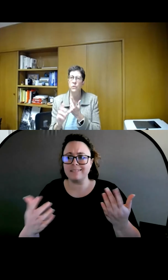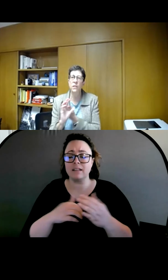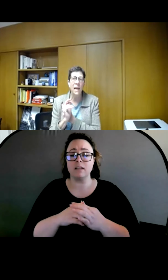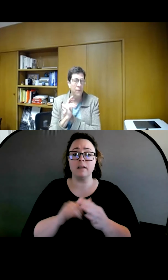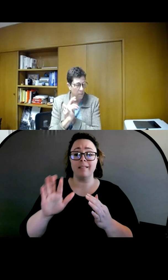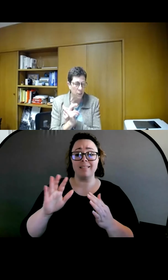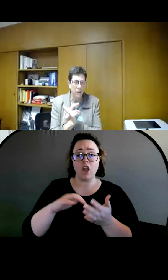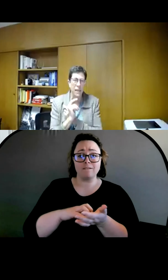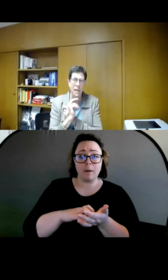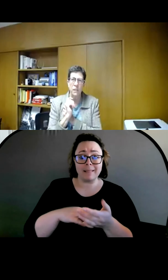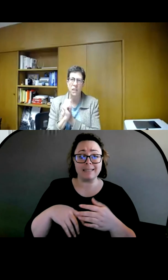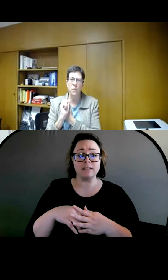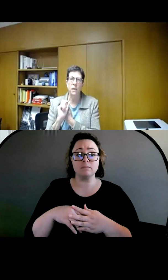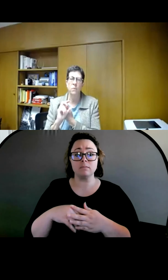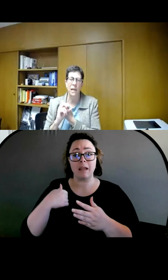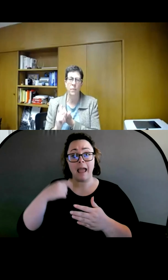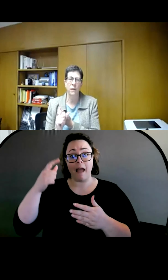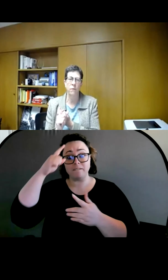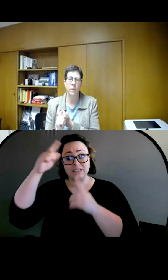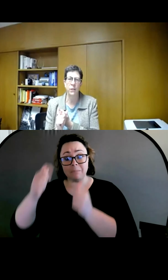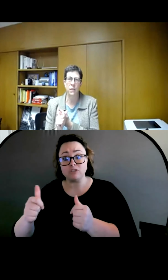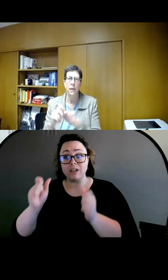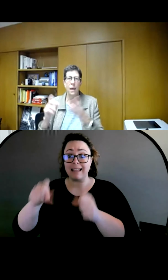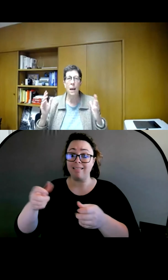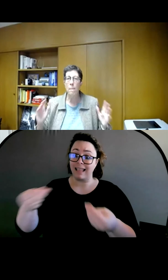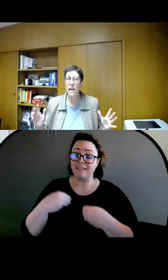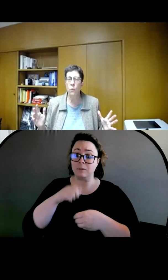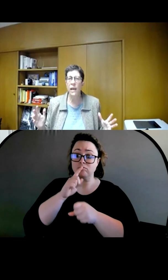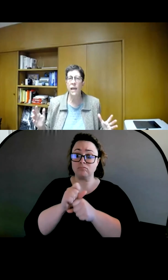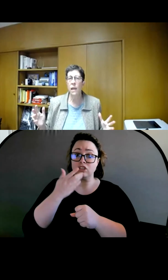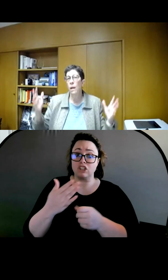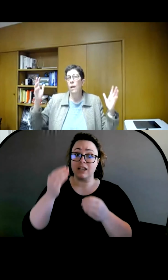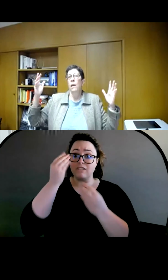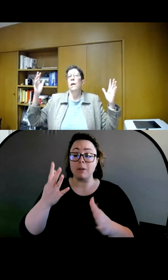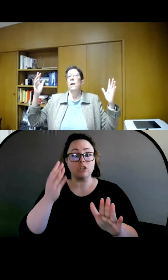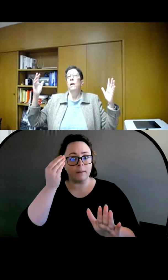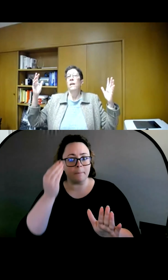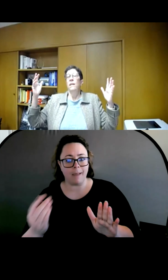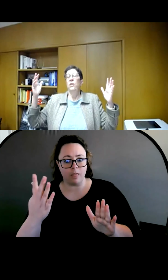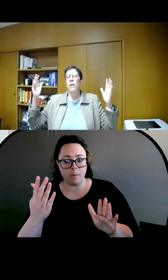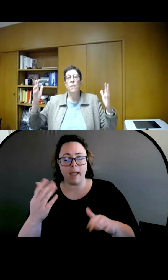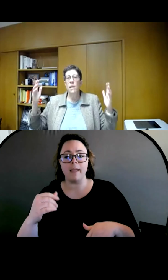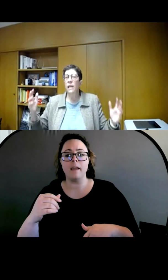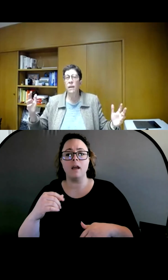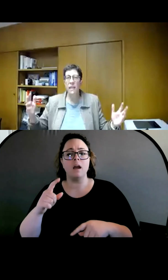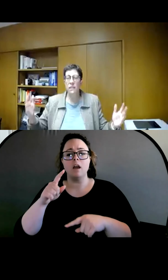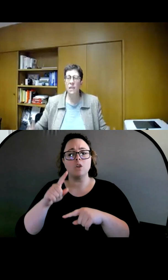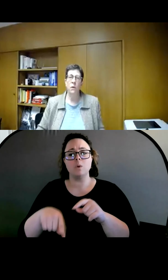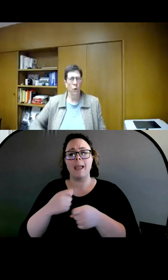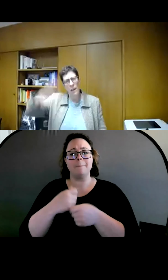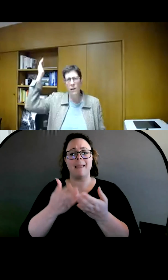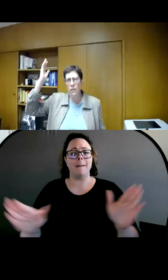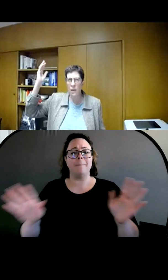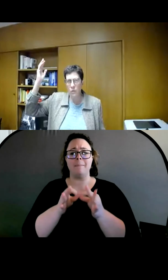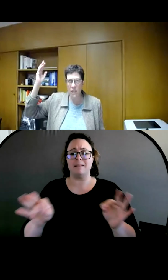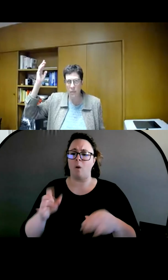vulnerabilities? Do they have a dementia? Are they able to give me reliable information? By the way, you can't make a blanket statement.